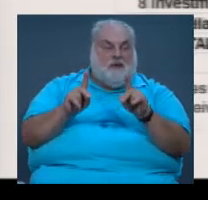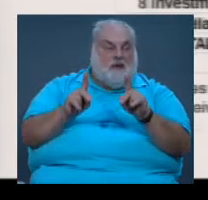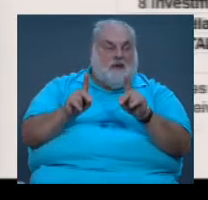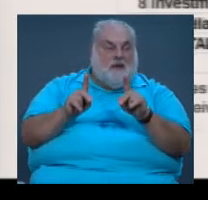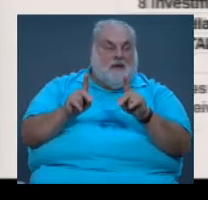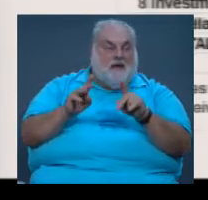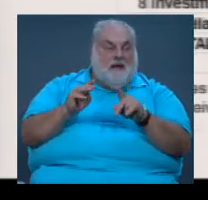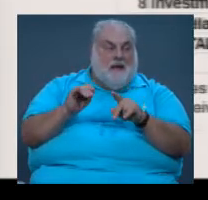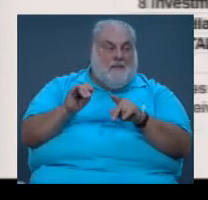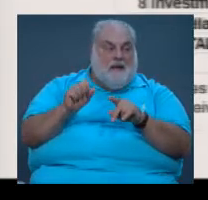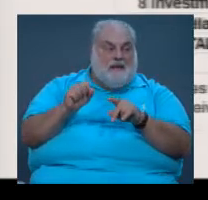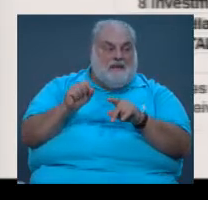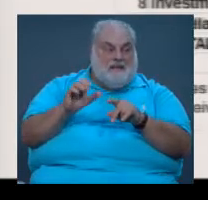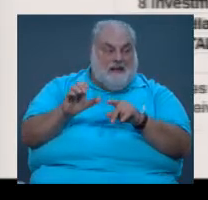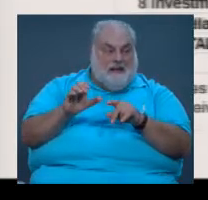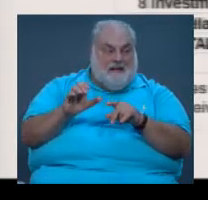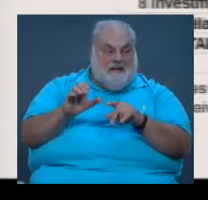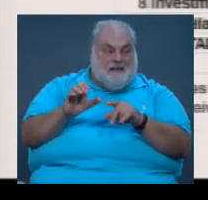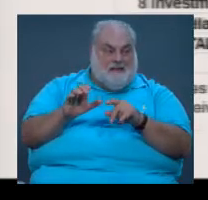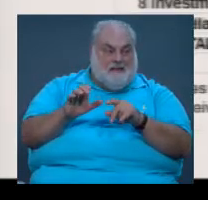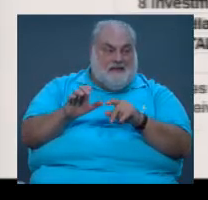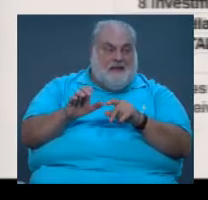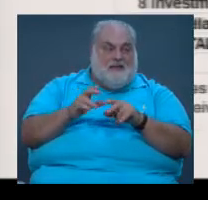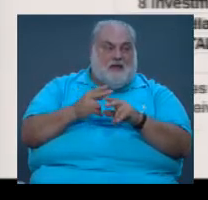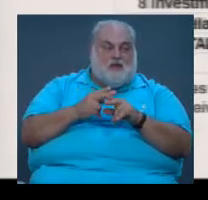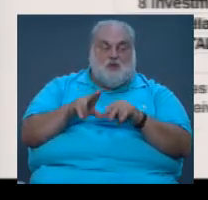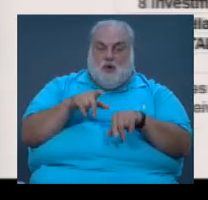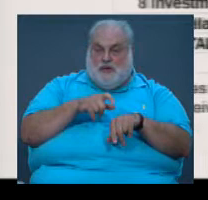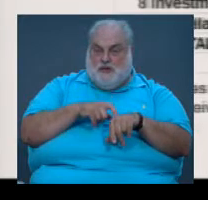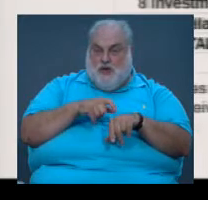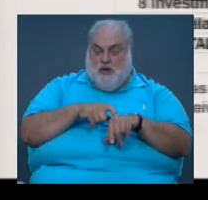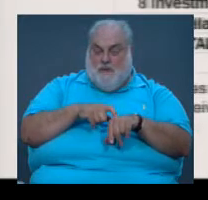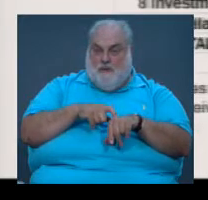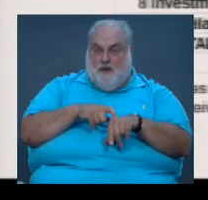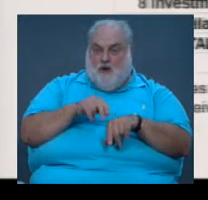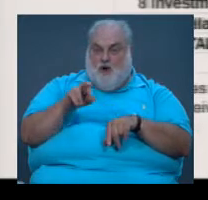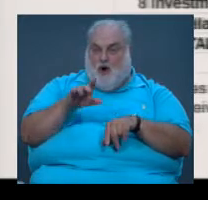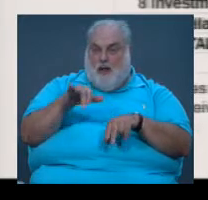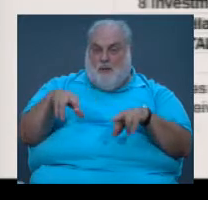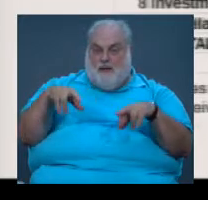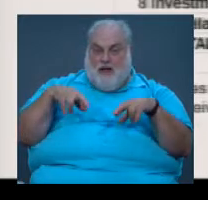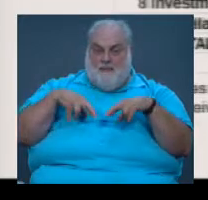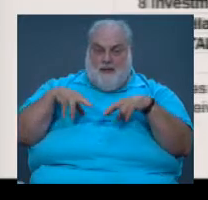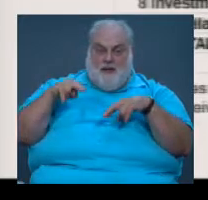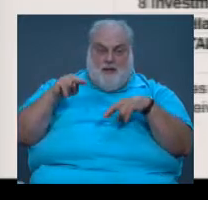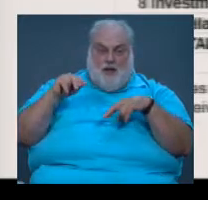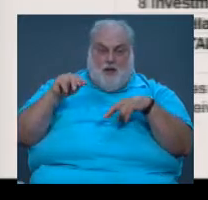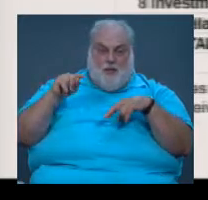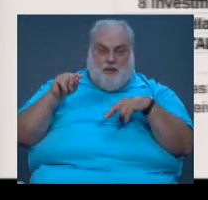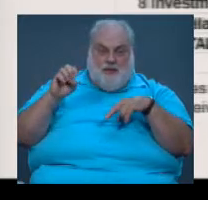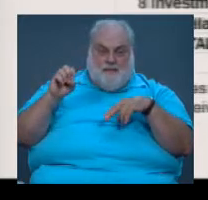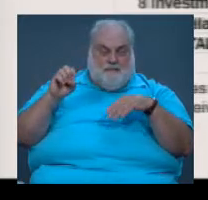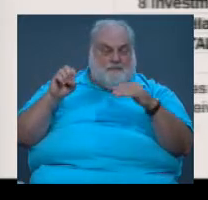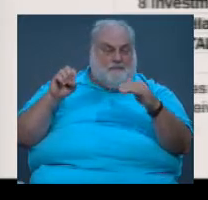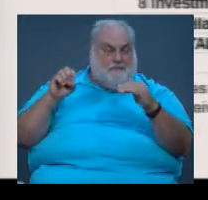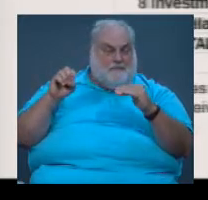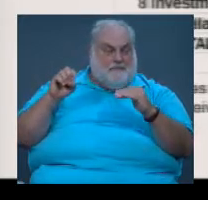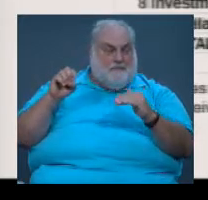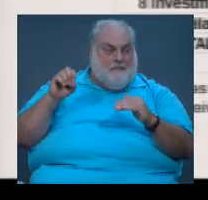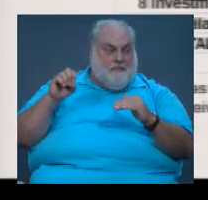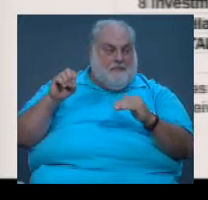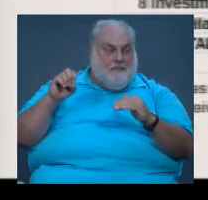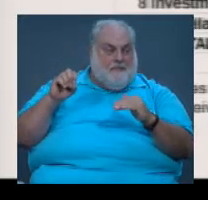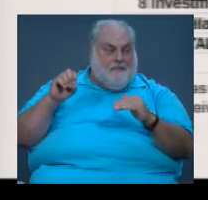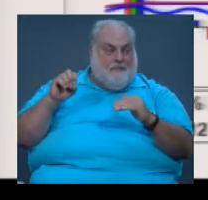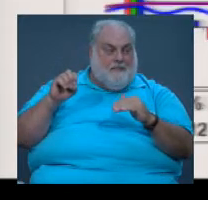is entirely due to that short-term note early retirement that I just mentioned. So now we'll move